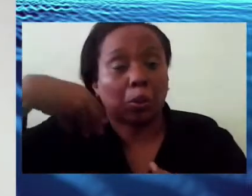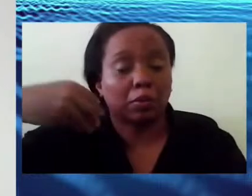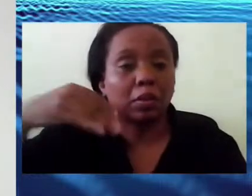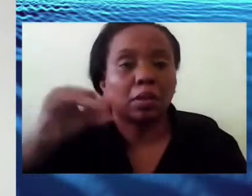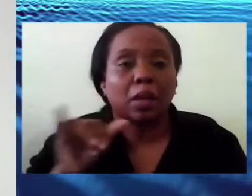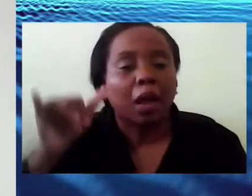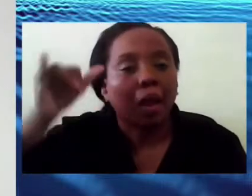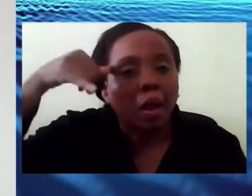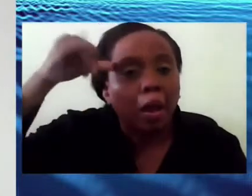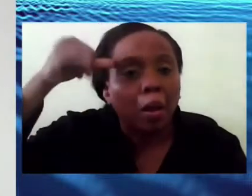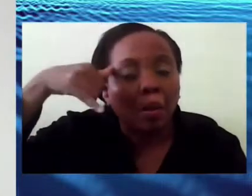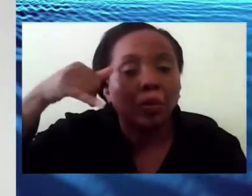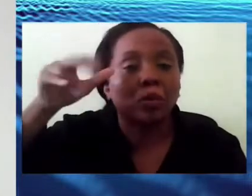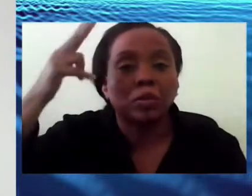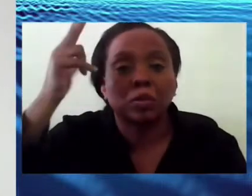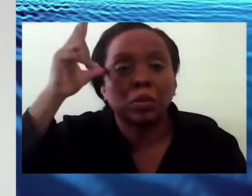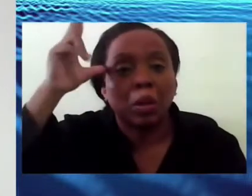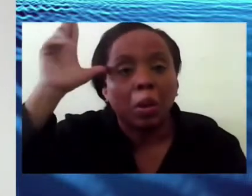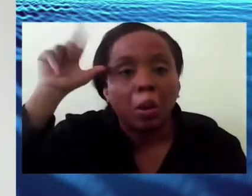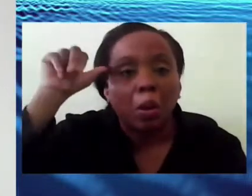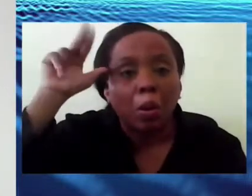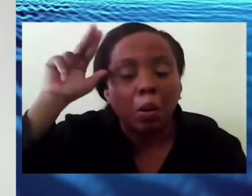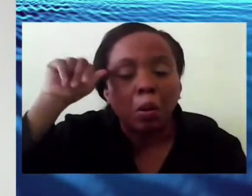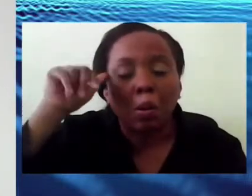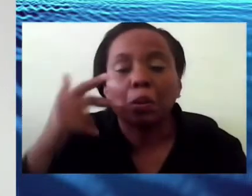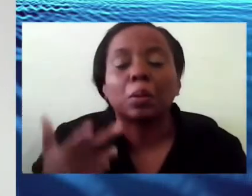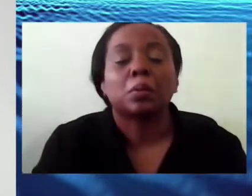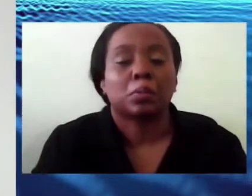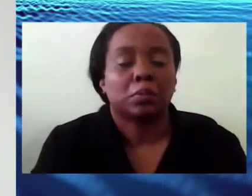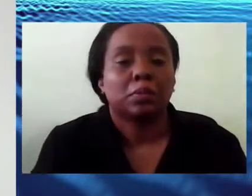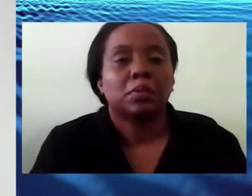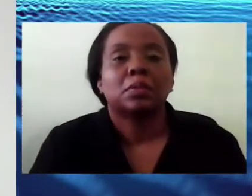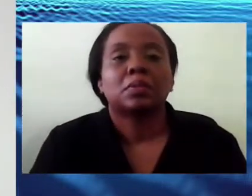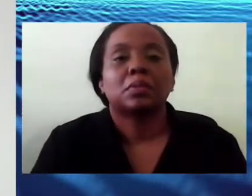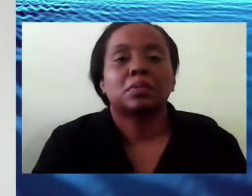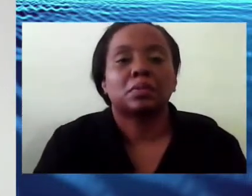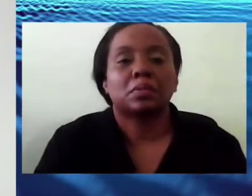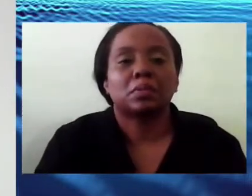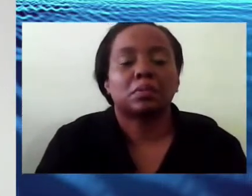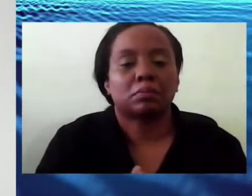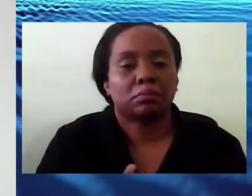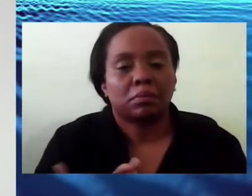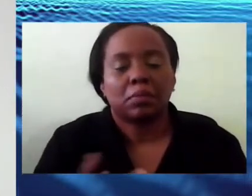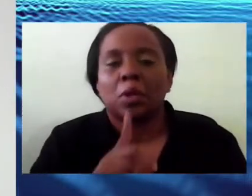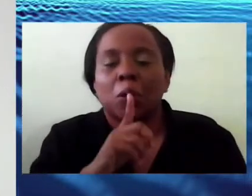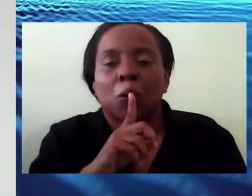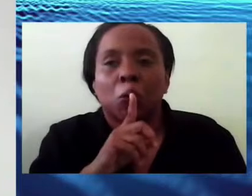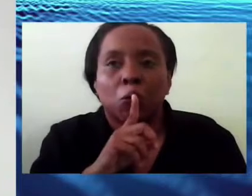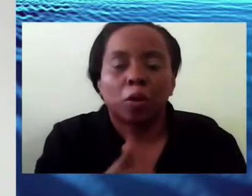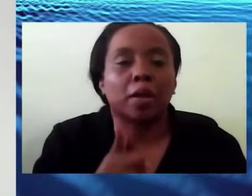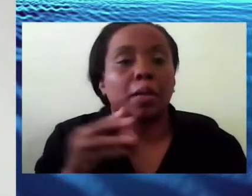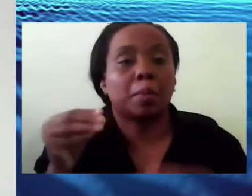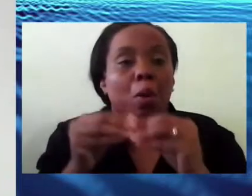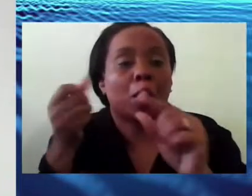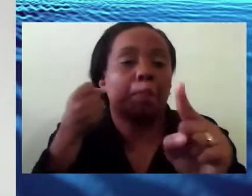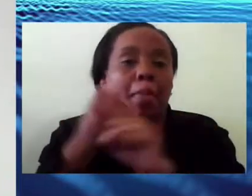to problems with ash fall, and both the falling ash and the ash on the